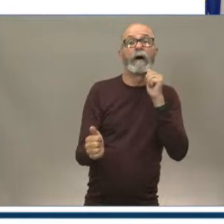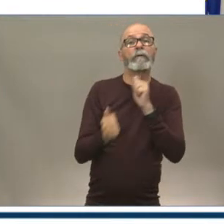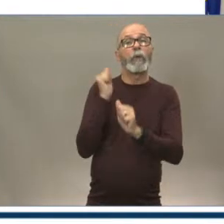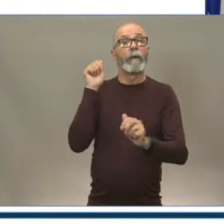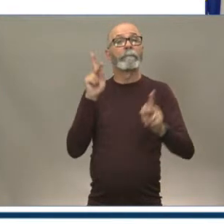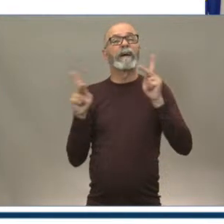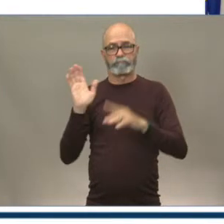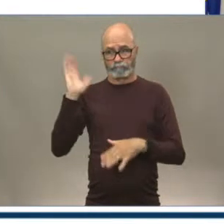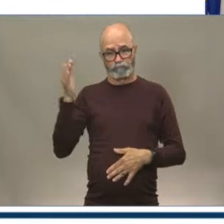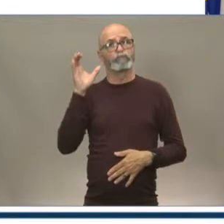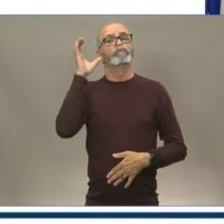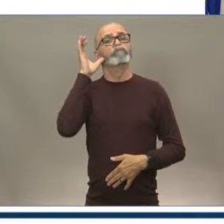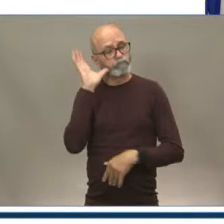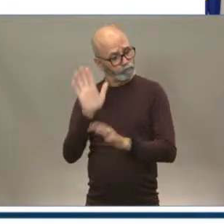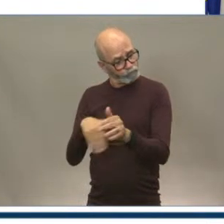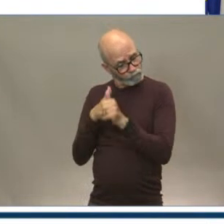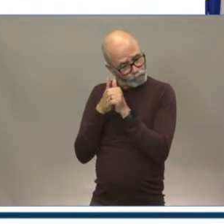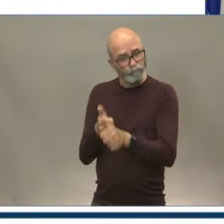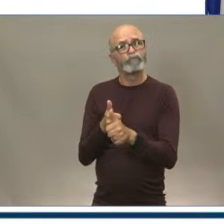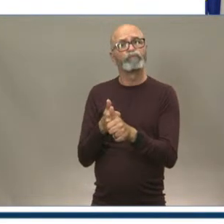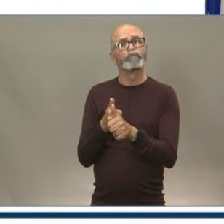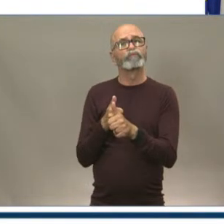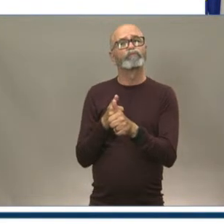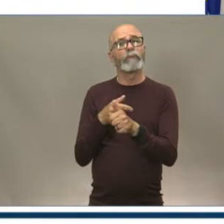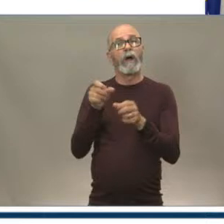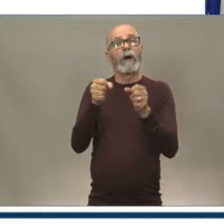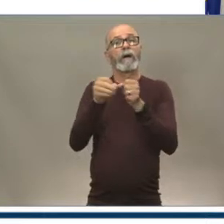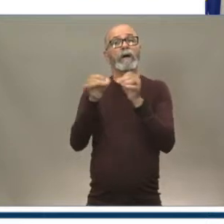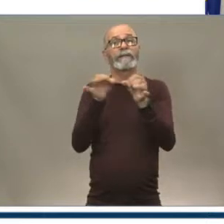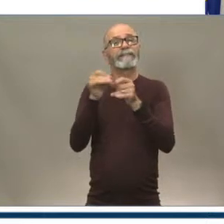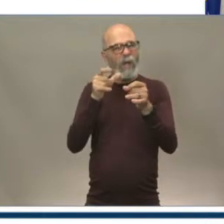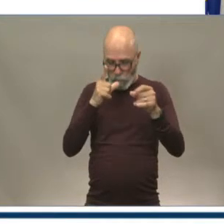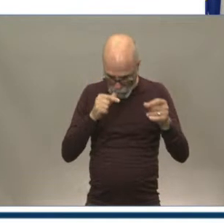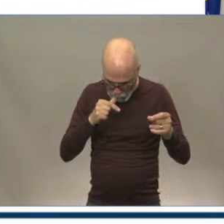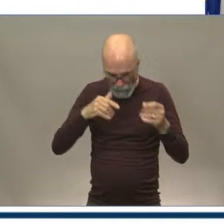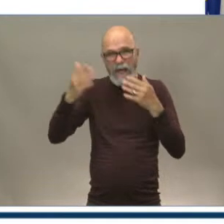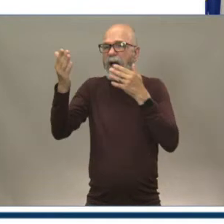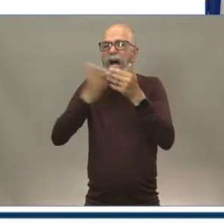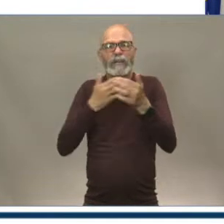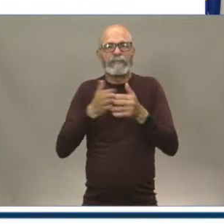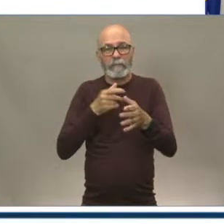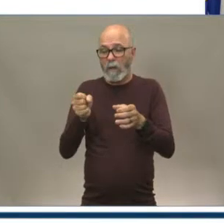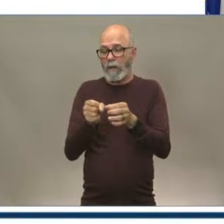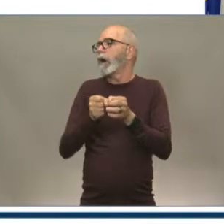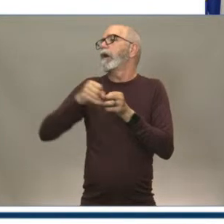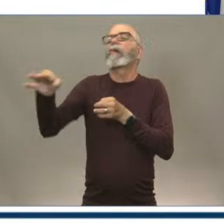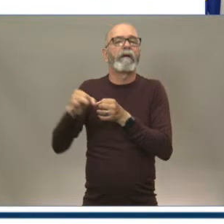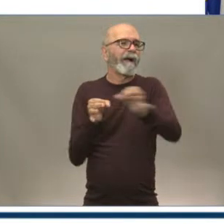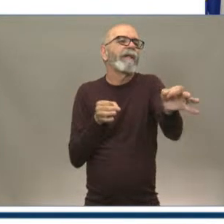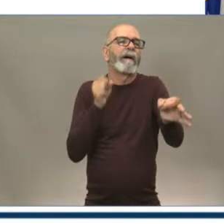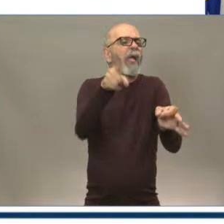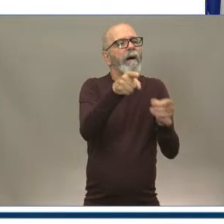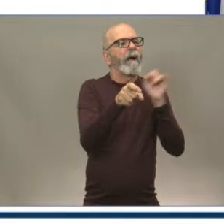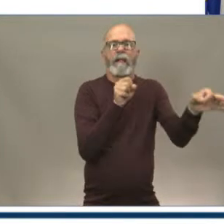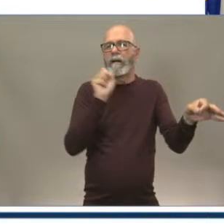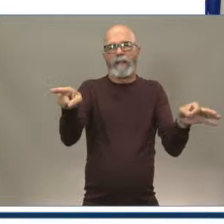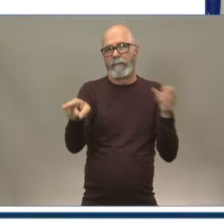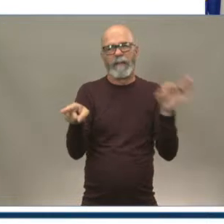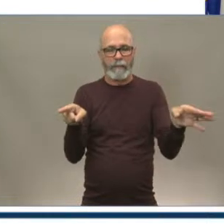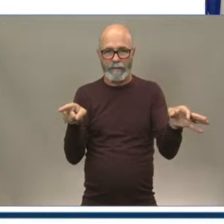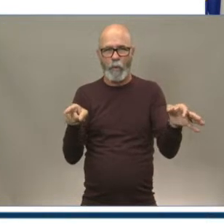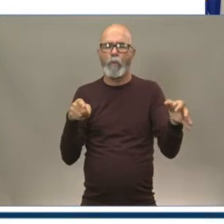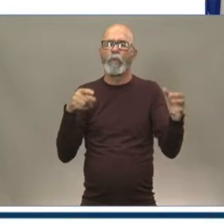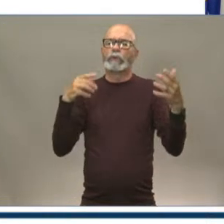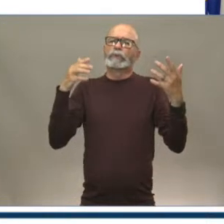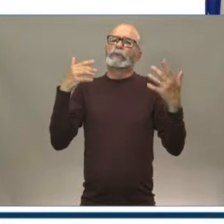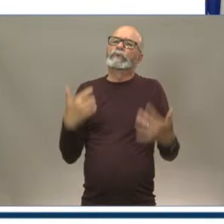This variant does not discriminate. It's reaching every community, every age cohort. So it's super important